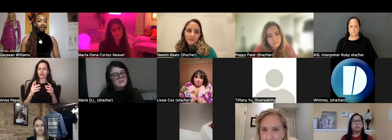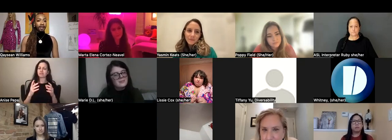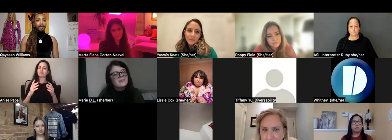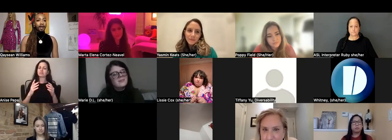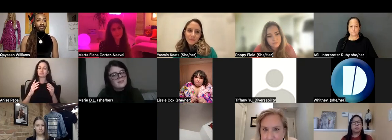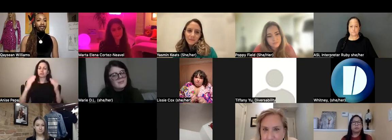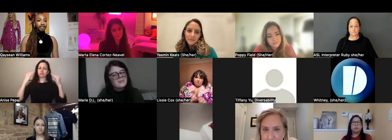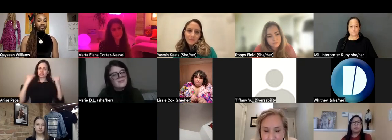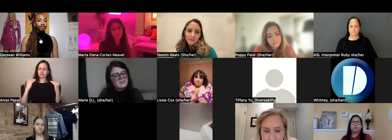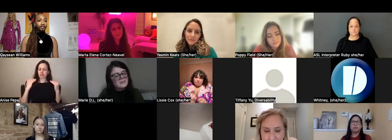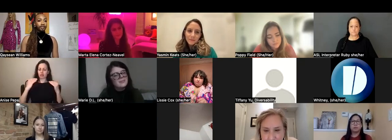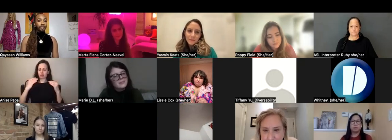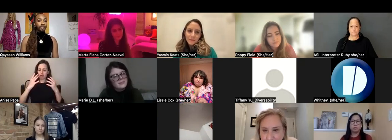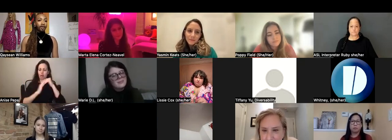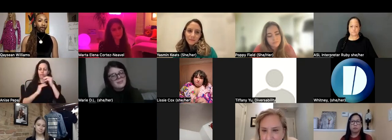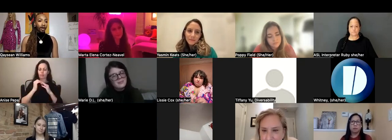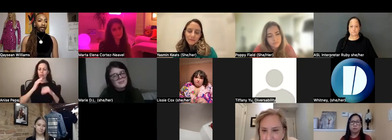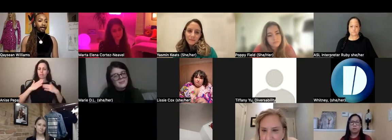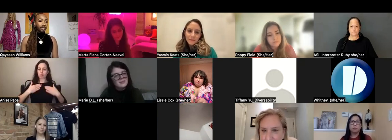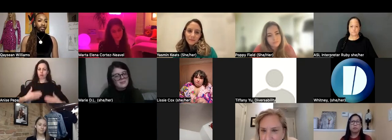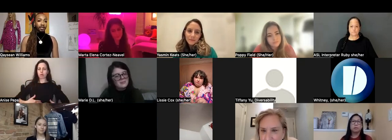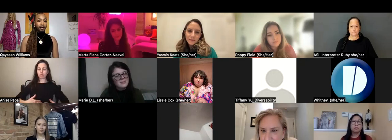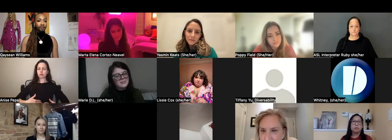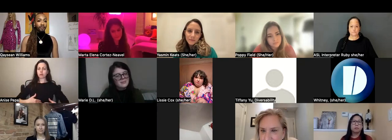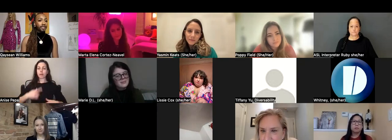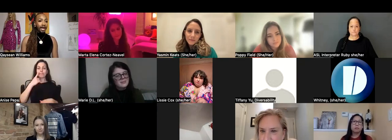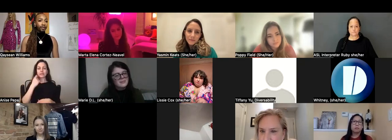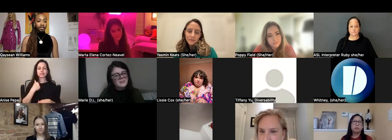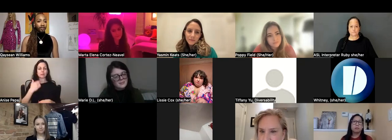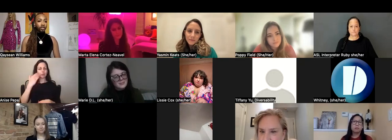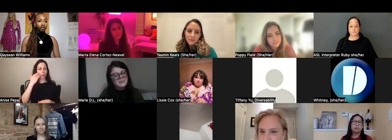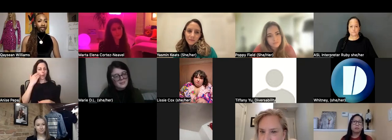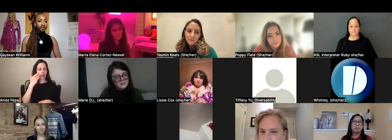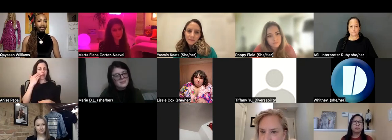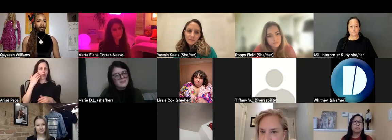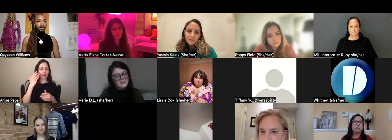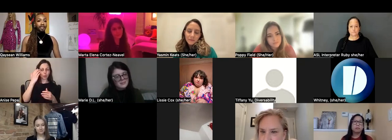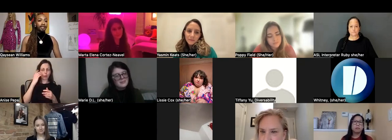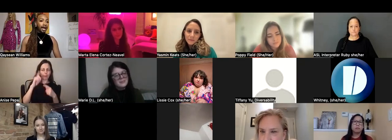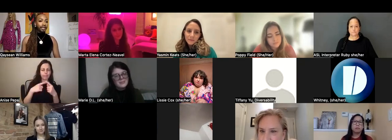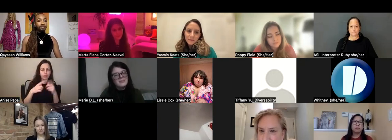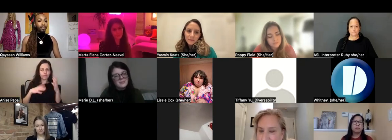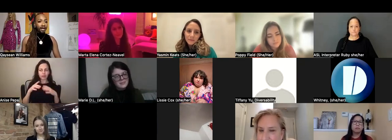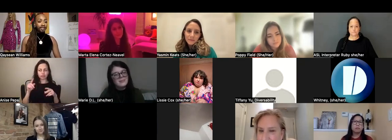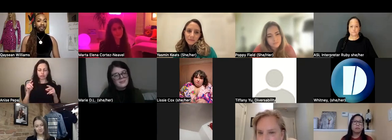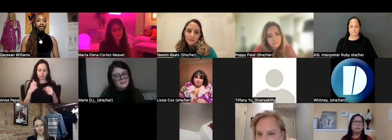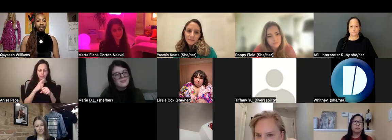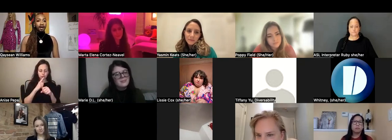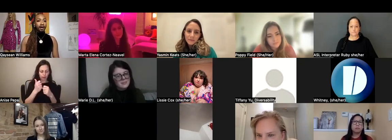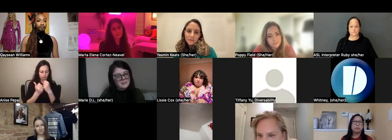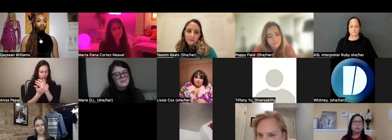body, because I was aware and conscious of style and just making sure that everything was aligned and in